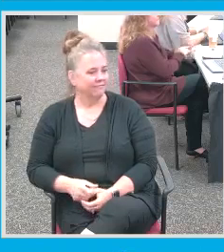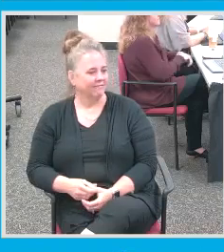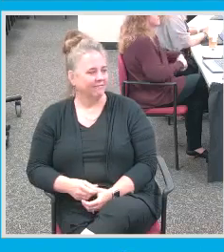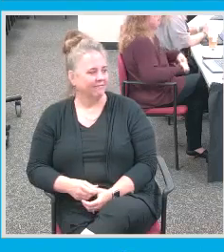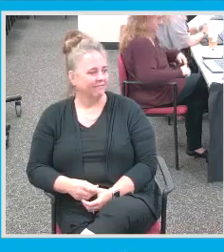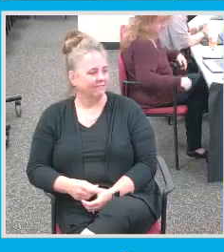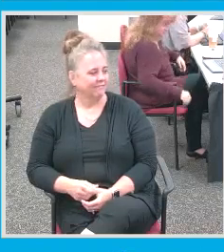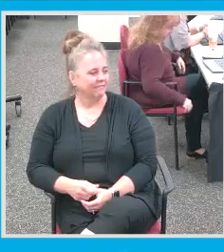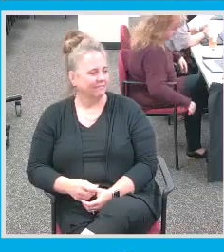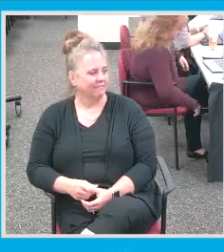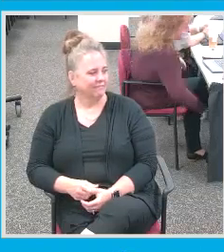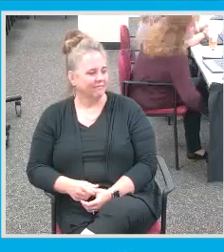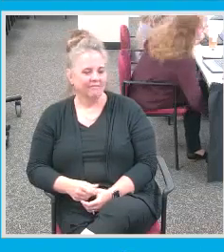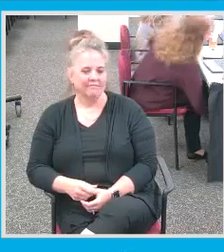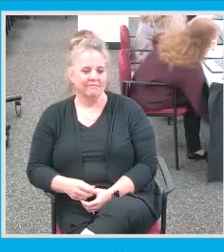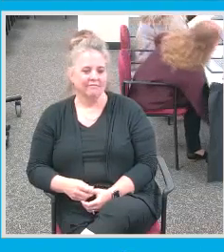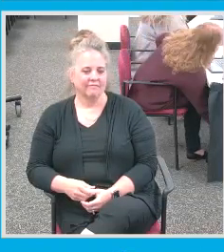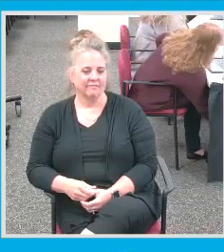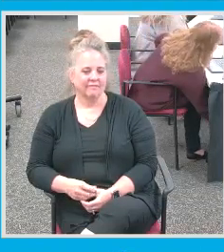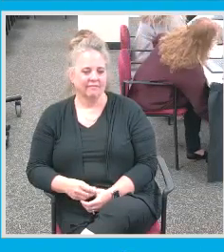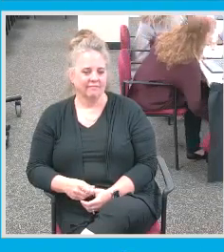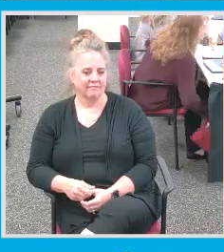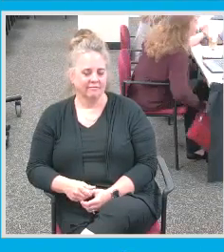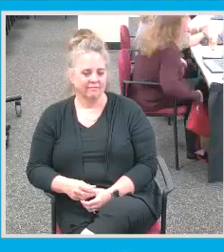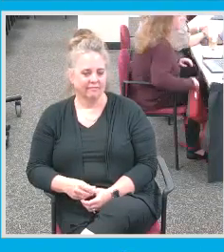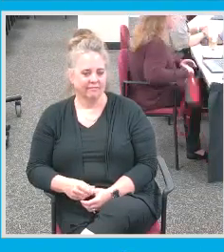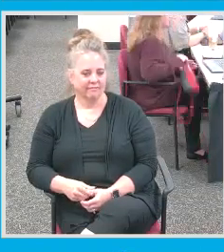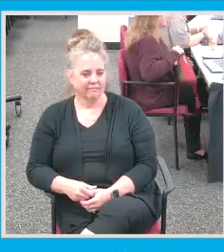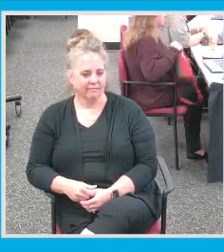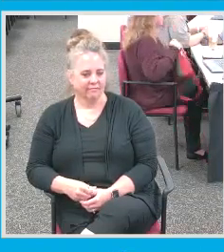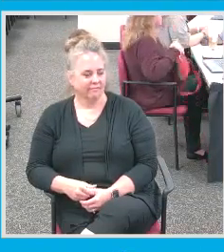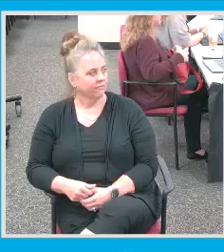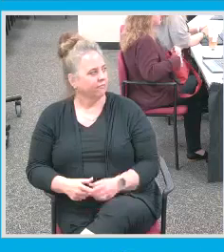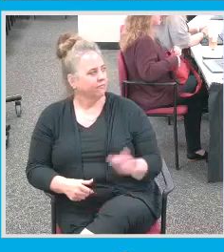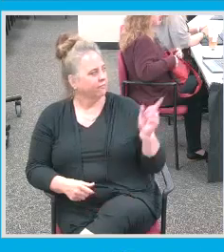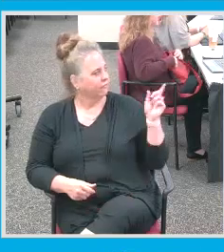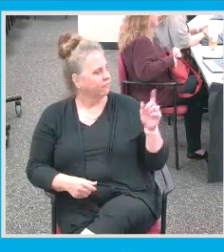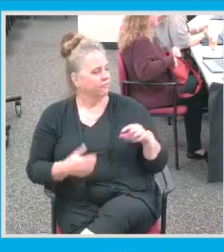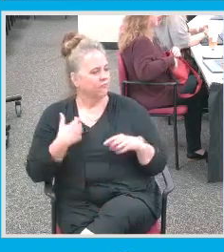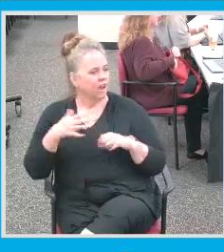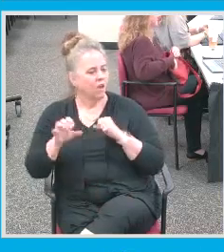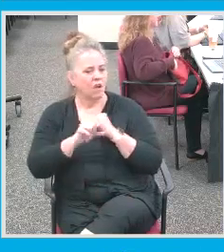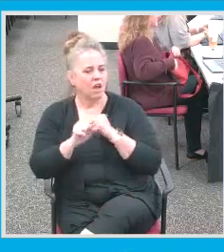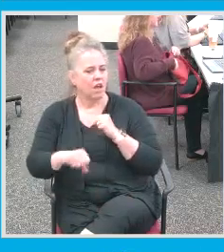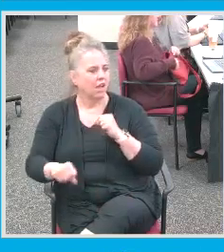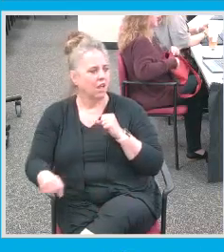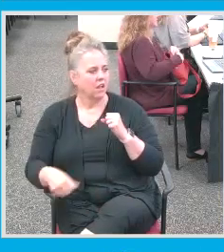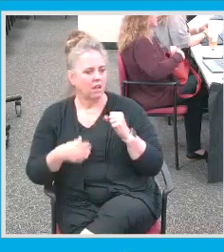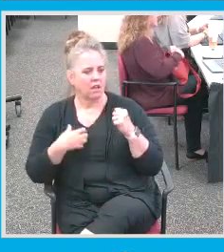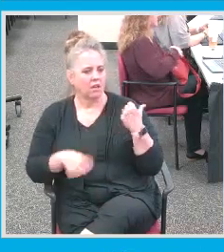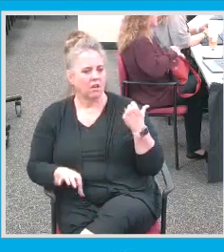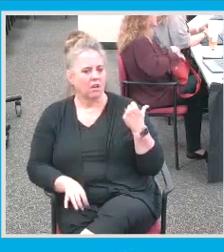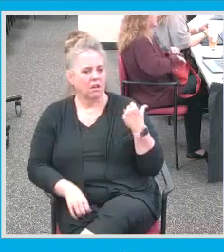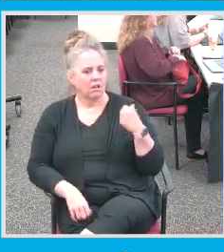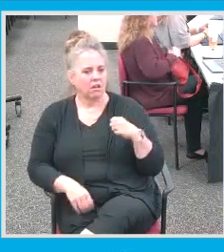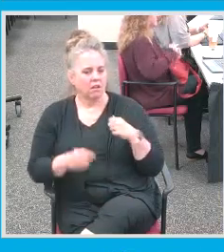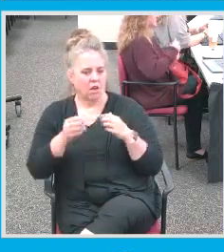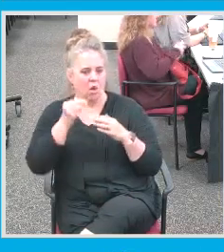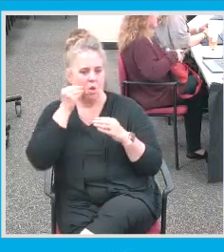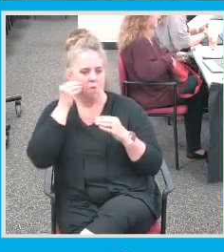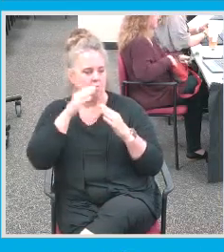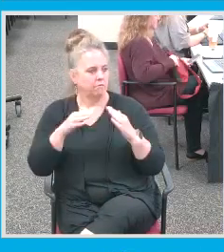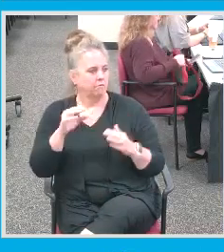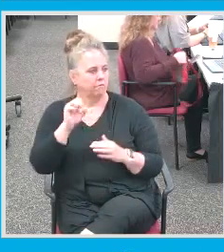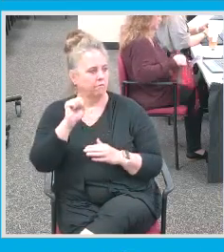General Briggs. I don't want to escalate this too much, but I would say, so I run the homeless shelter in Colorado Springs, the low